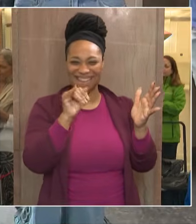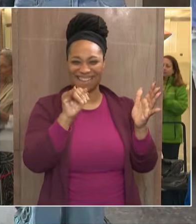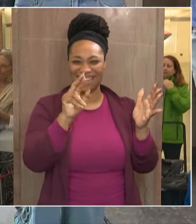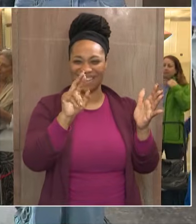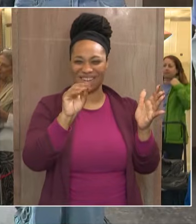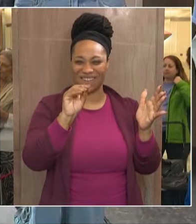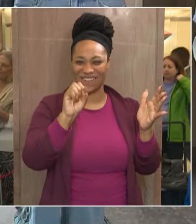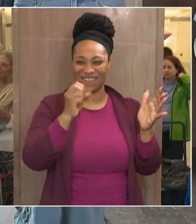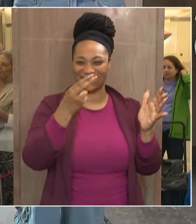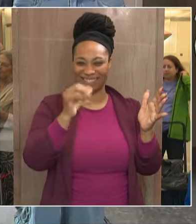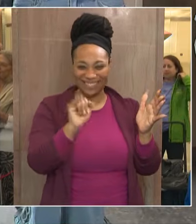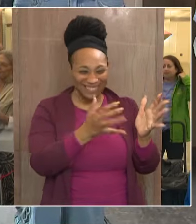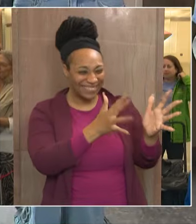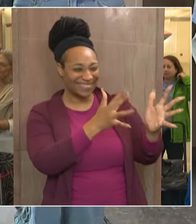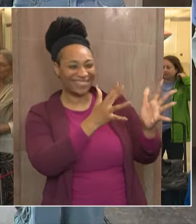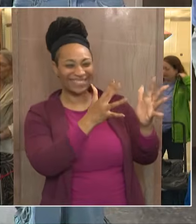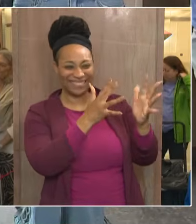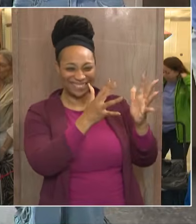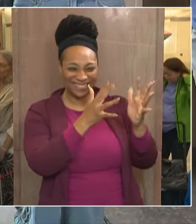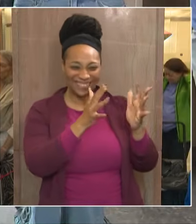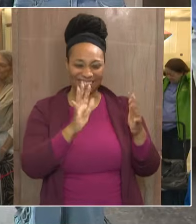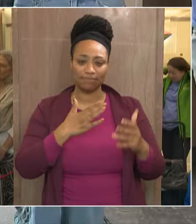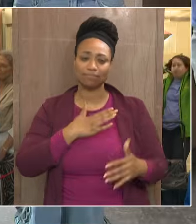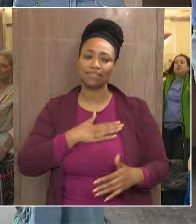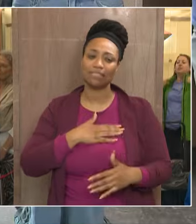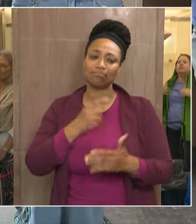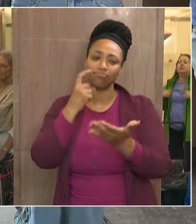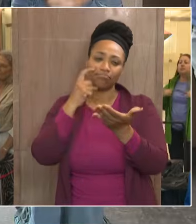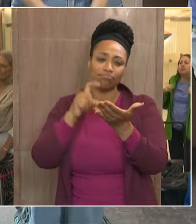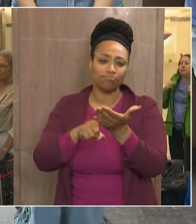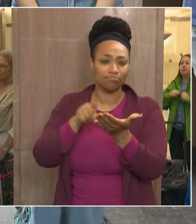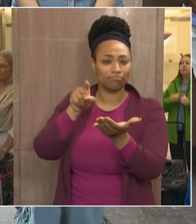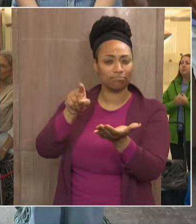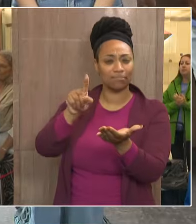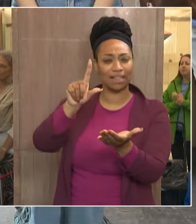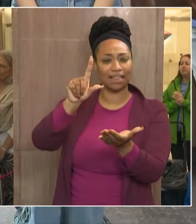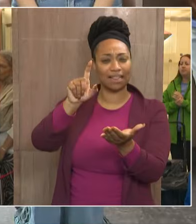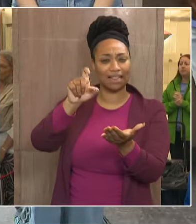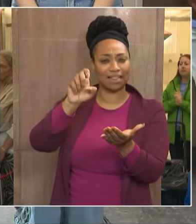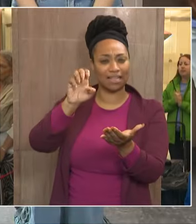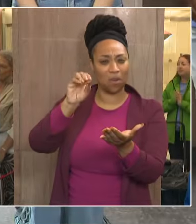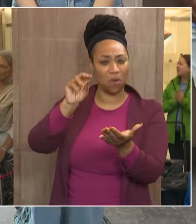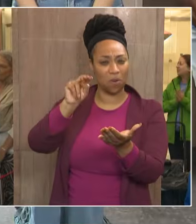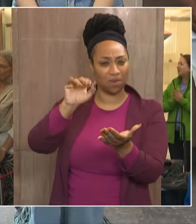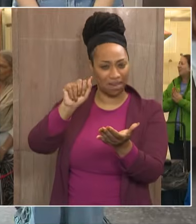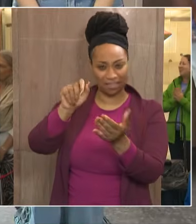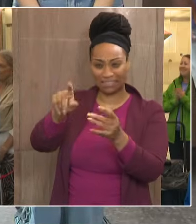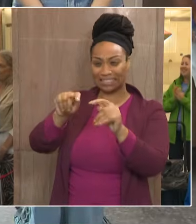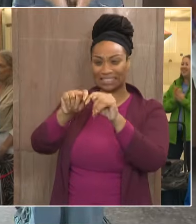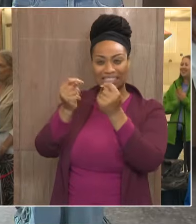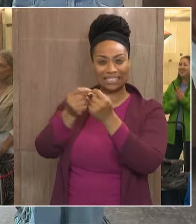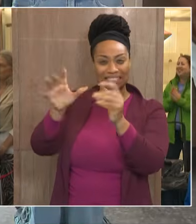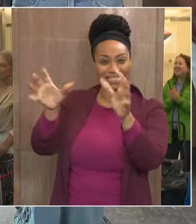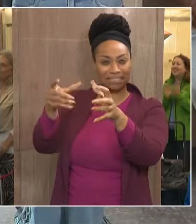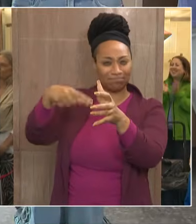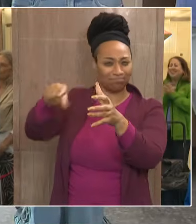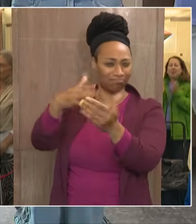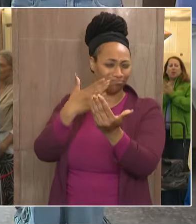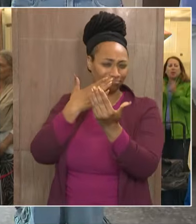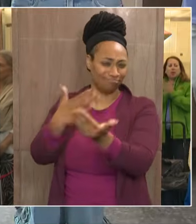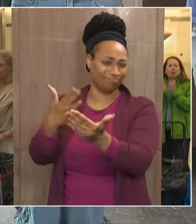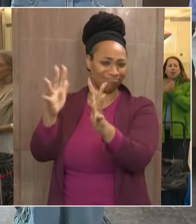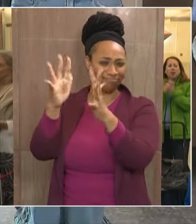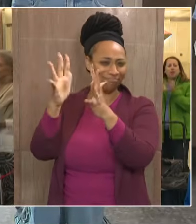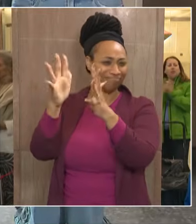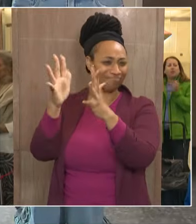And please acknowledge Leona and the entire team at the Golden Triangle Bid. Give them a big round